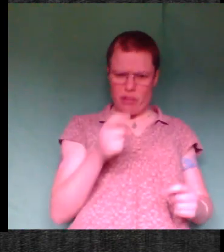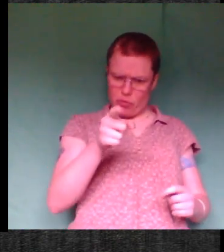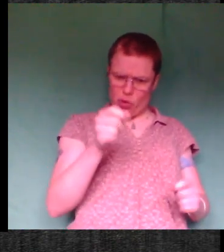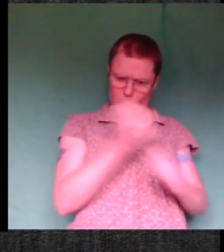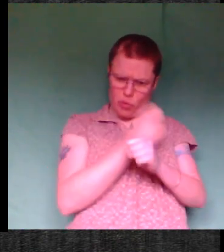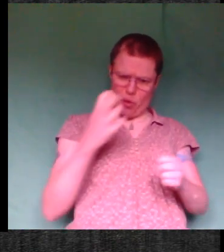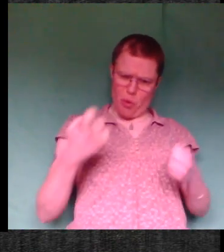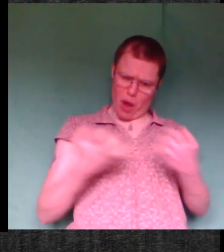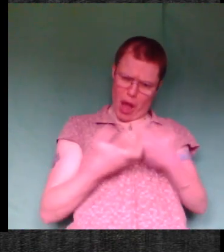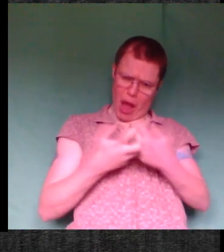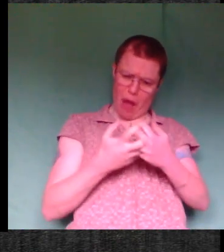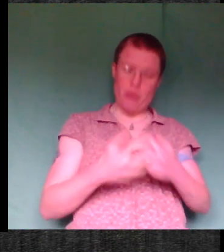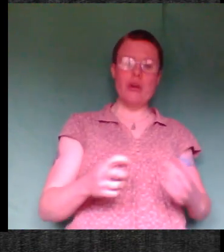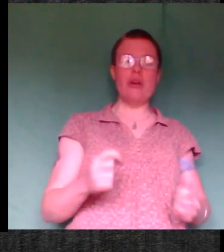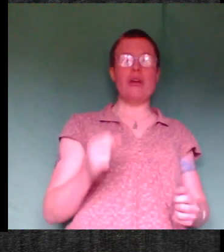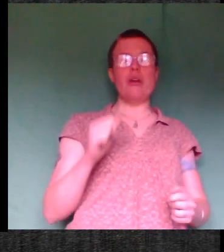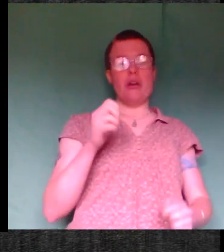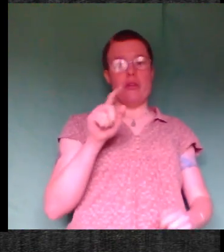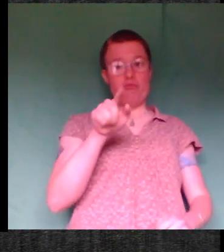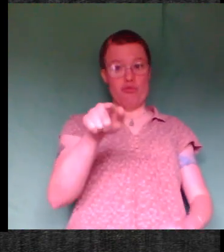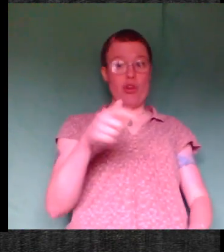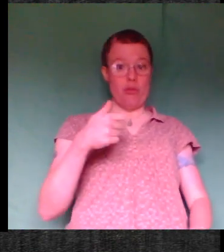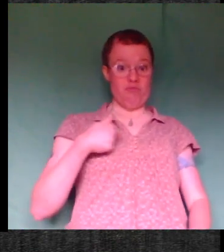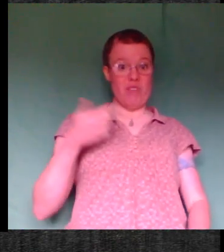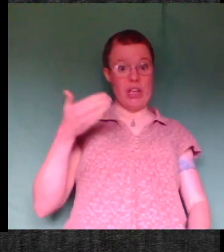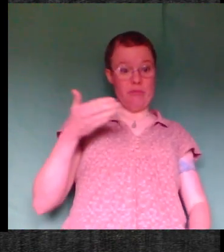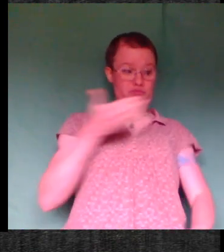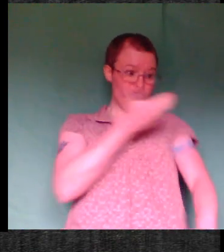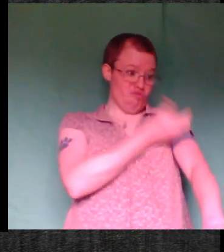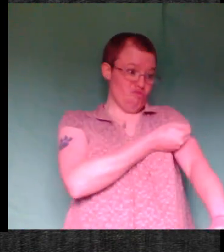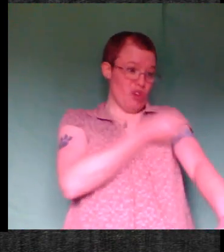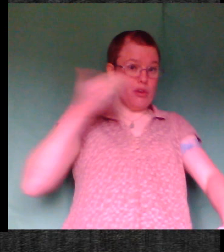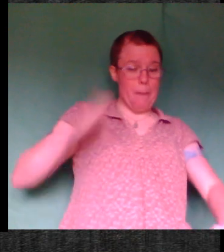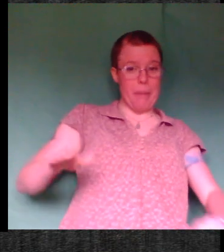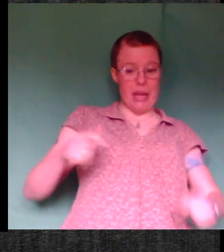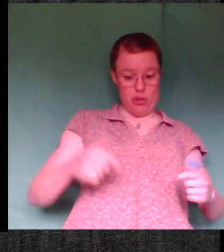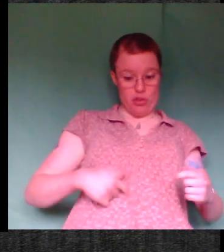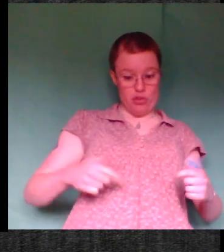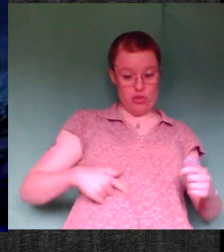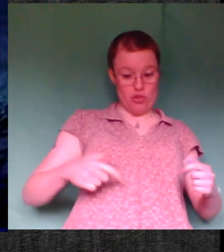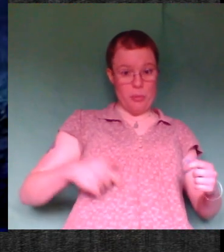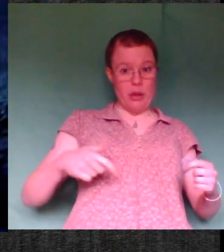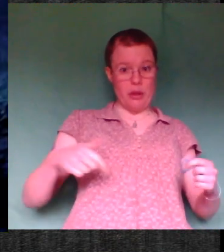Cigarettes? How are those going to help you? You never know.